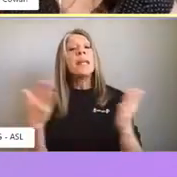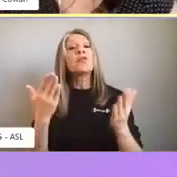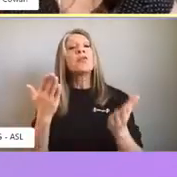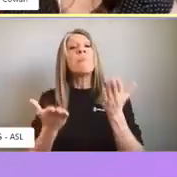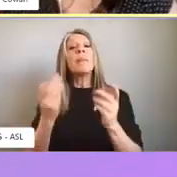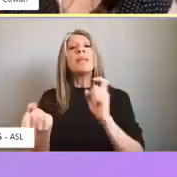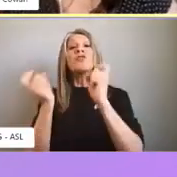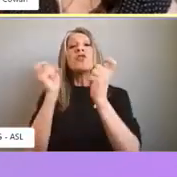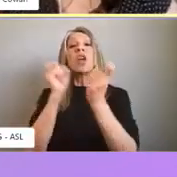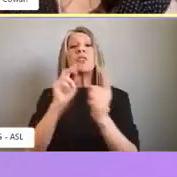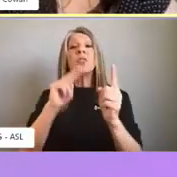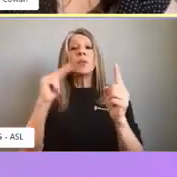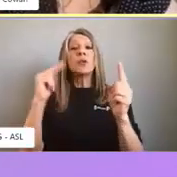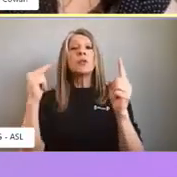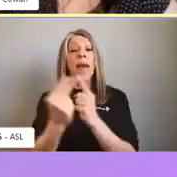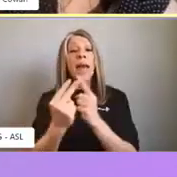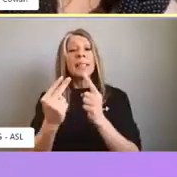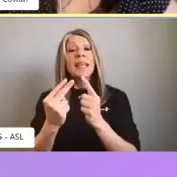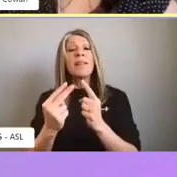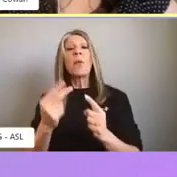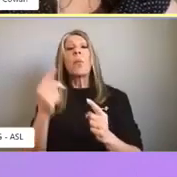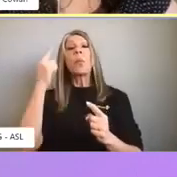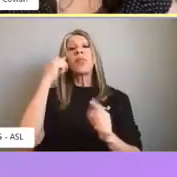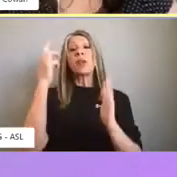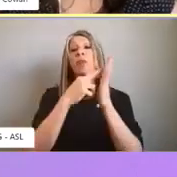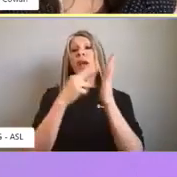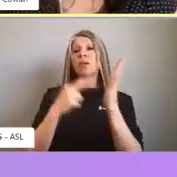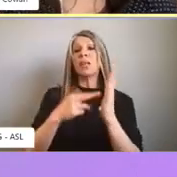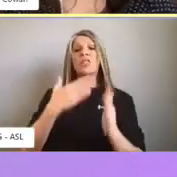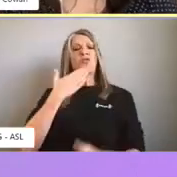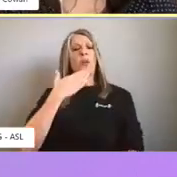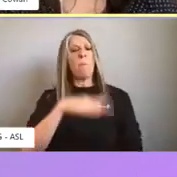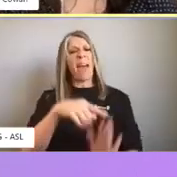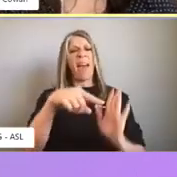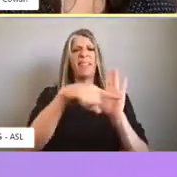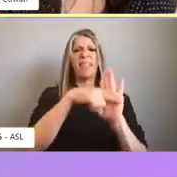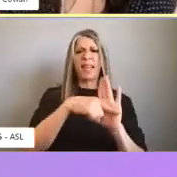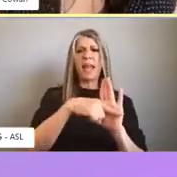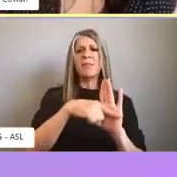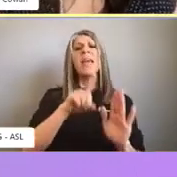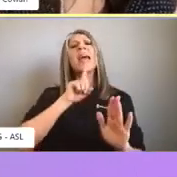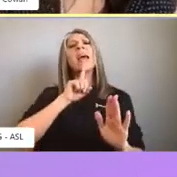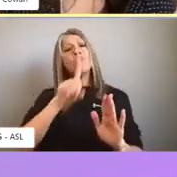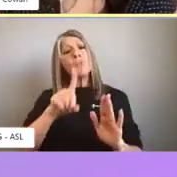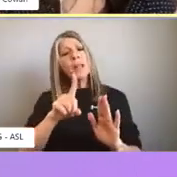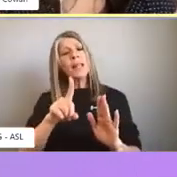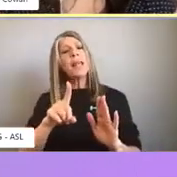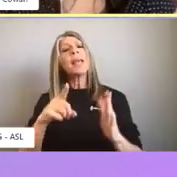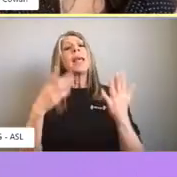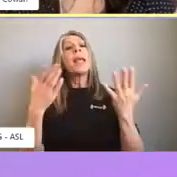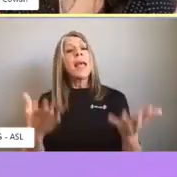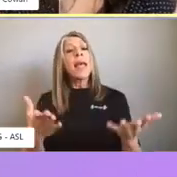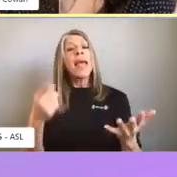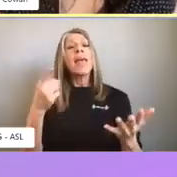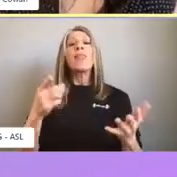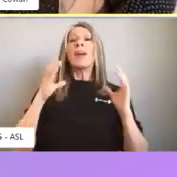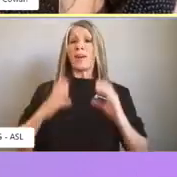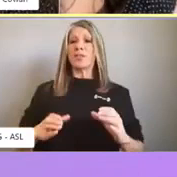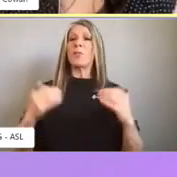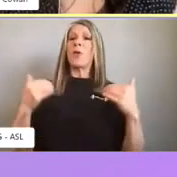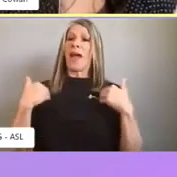the perception that exists where we think regulations are inherently bad and put the rules in the driver's seat at the sake of the customer.